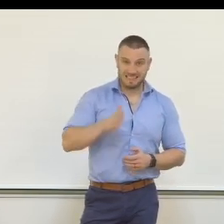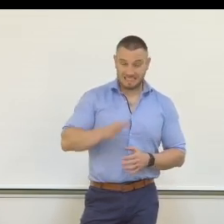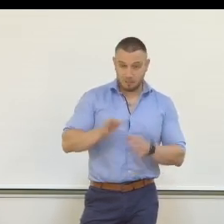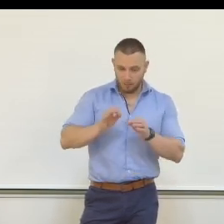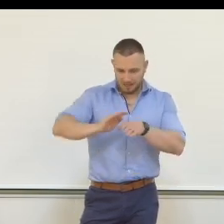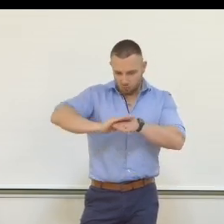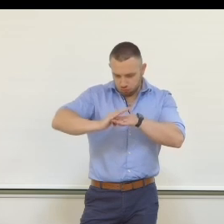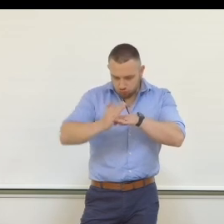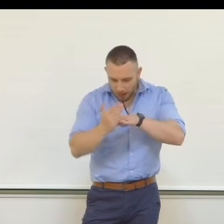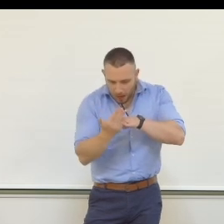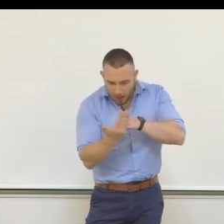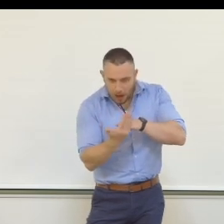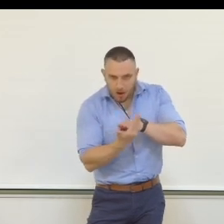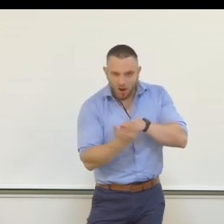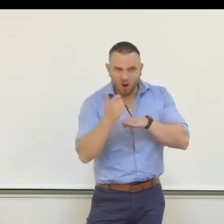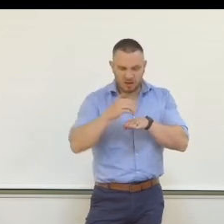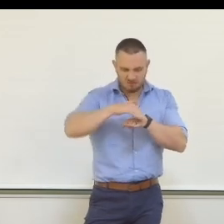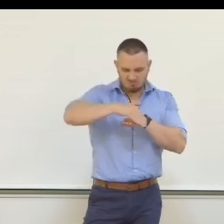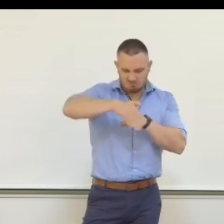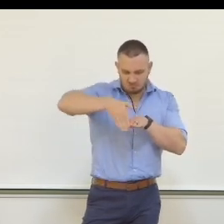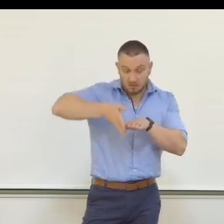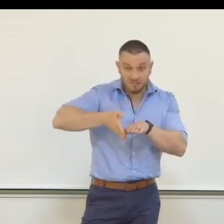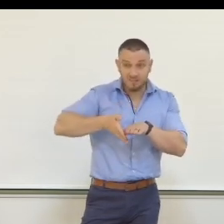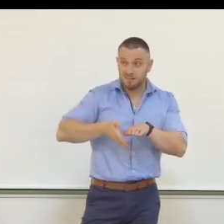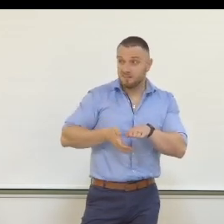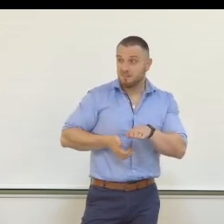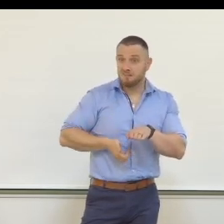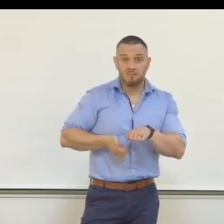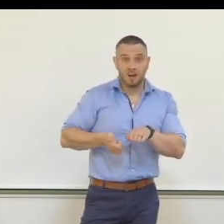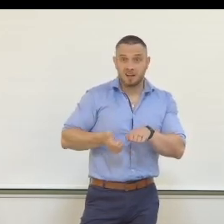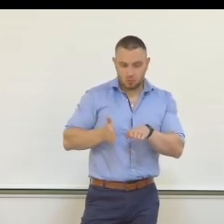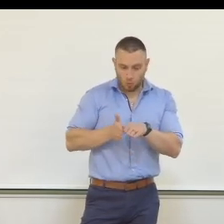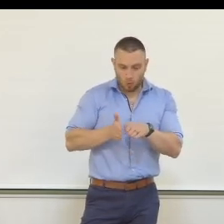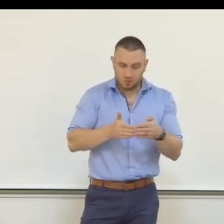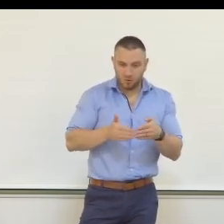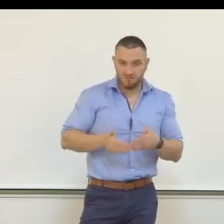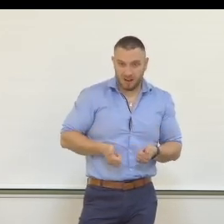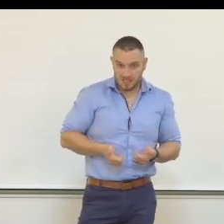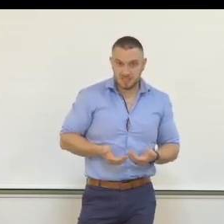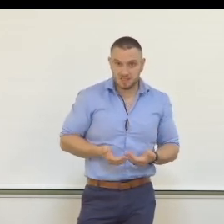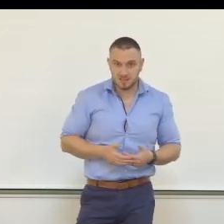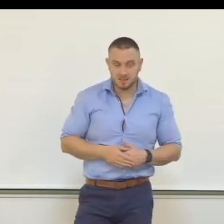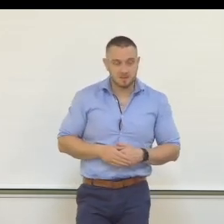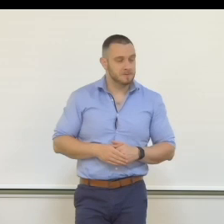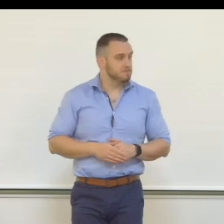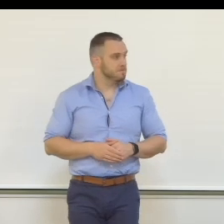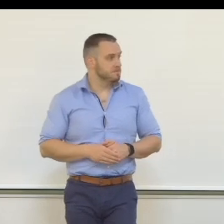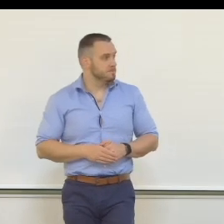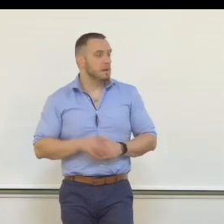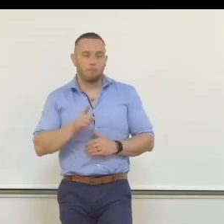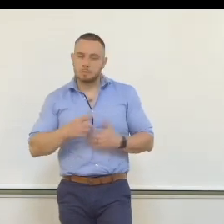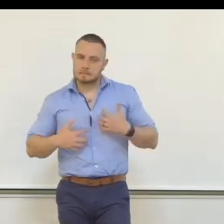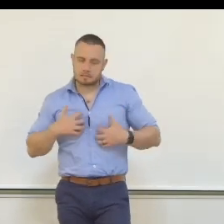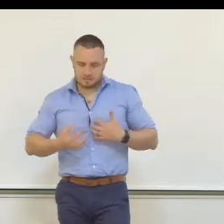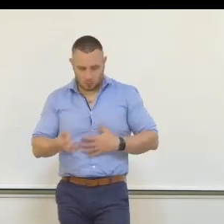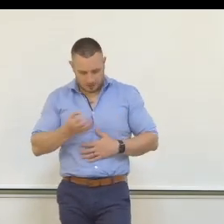if it's used on Mars, or can it be a bit, with some corners and edges? But it's a very interesting